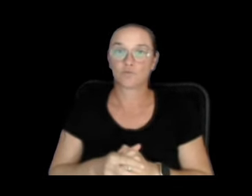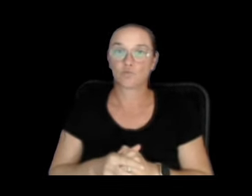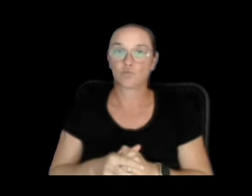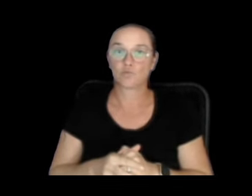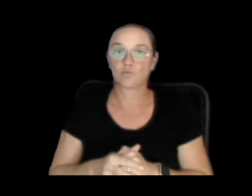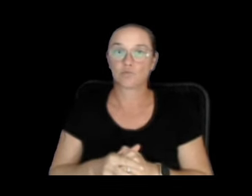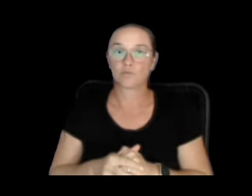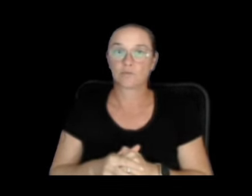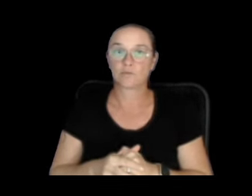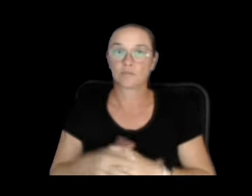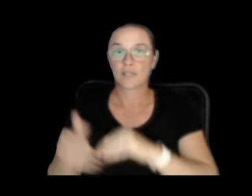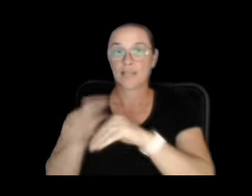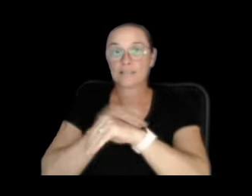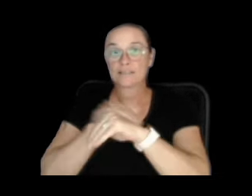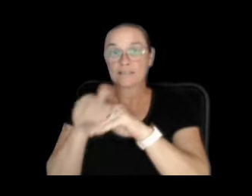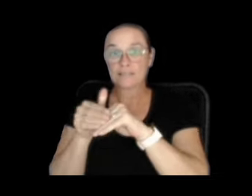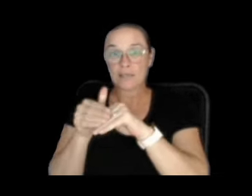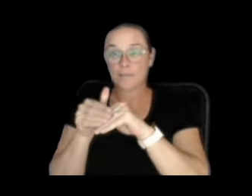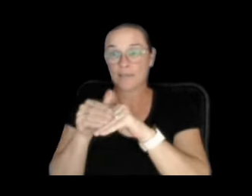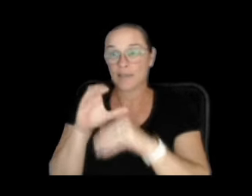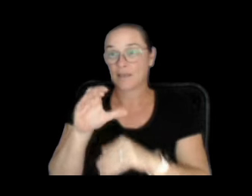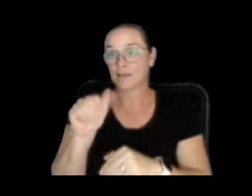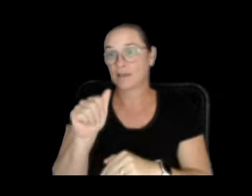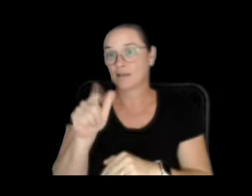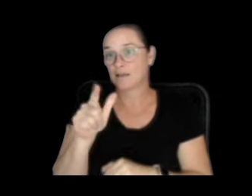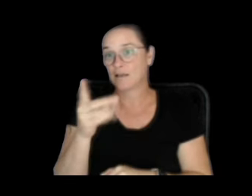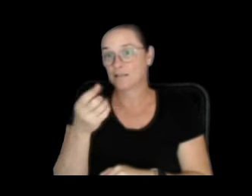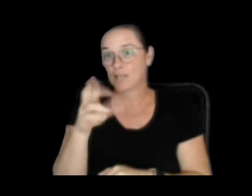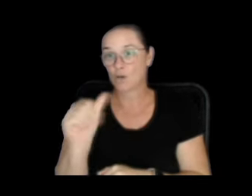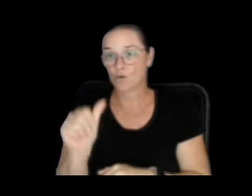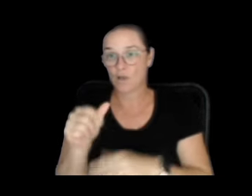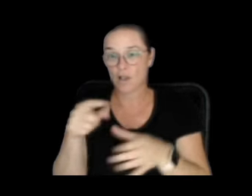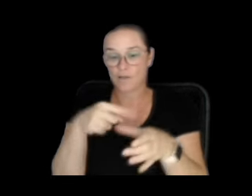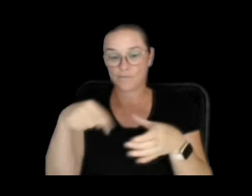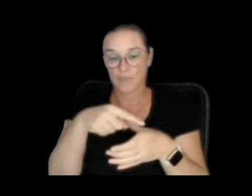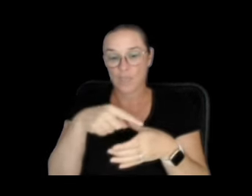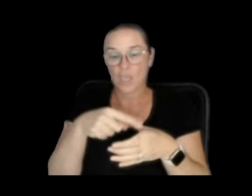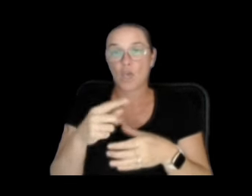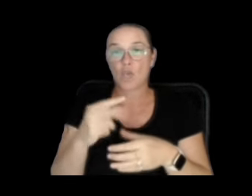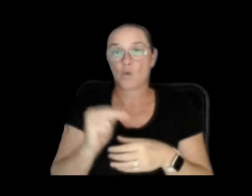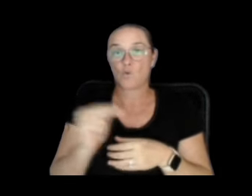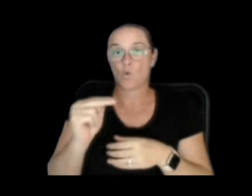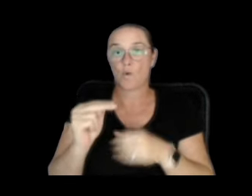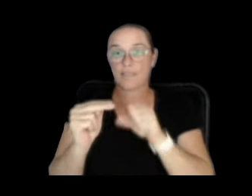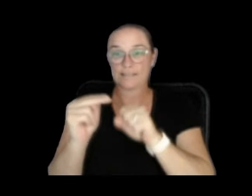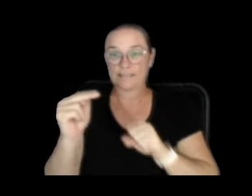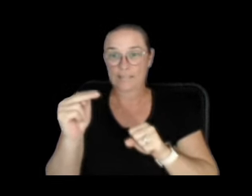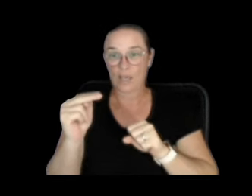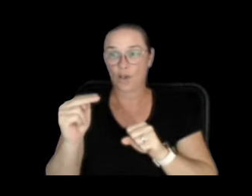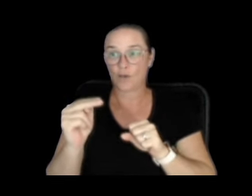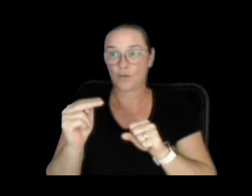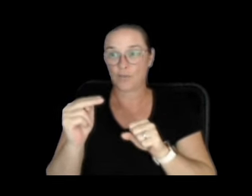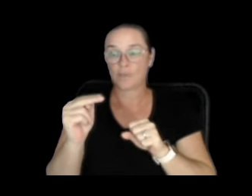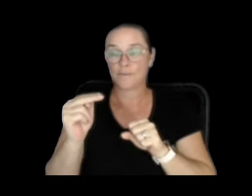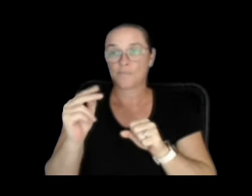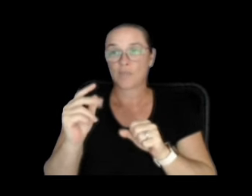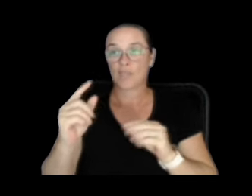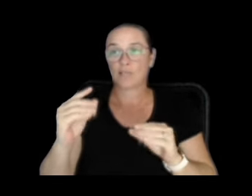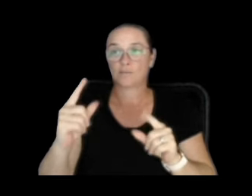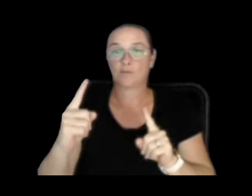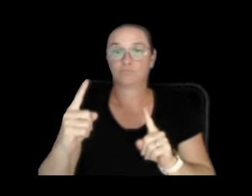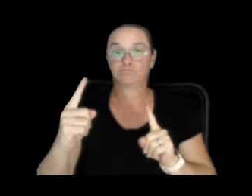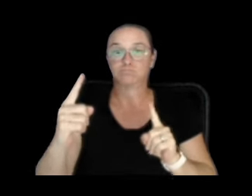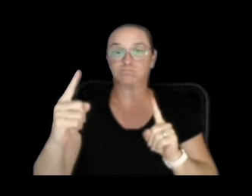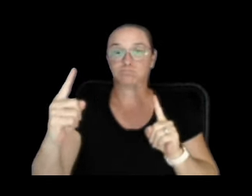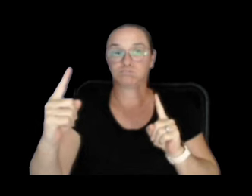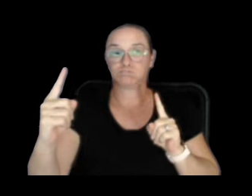South Caldera GPS north to south, we can see that the caldera has been expanding in length.